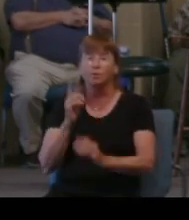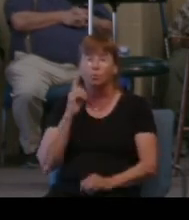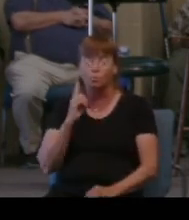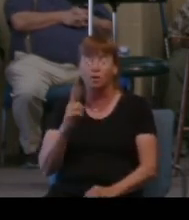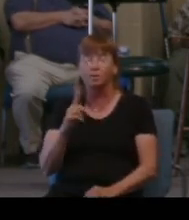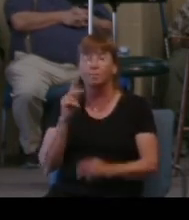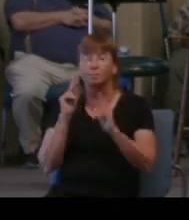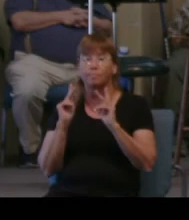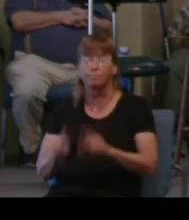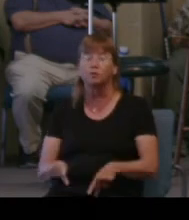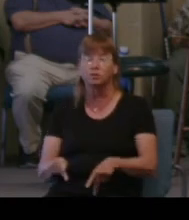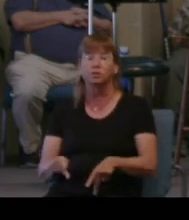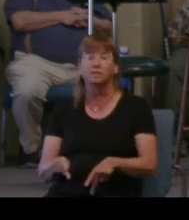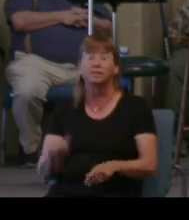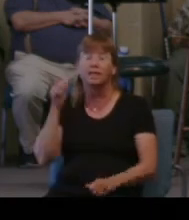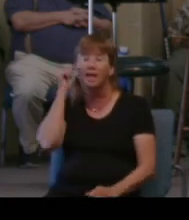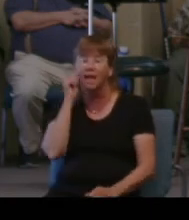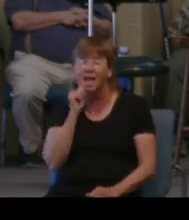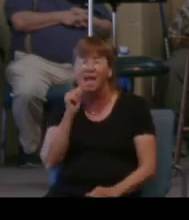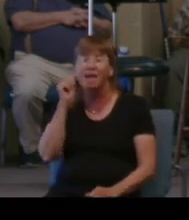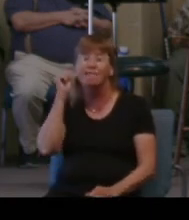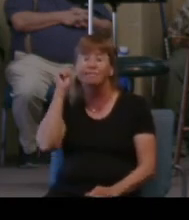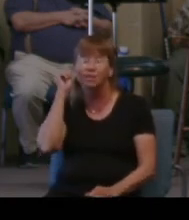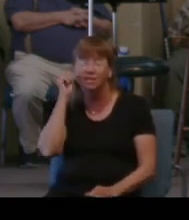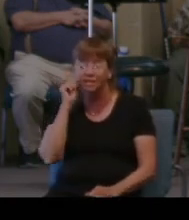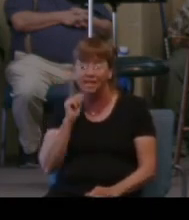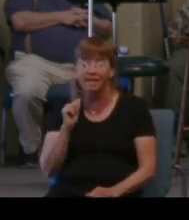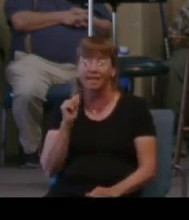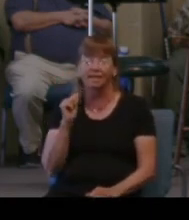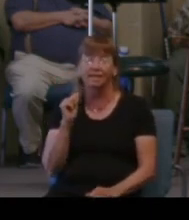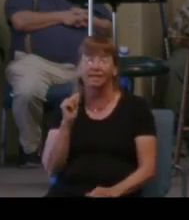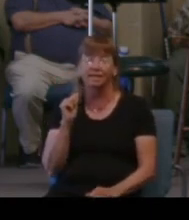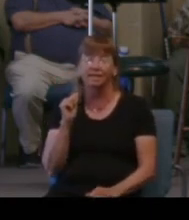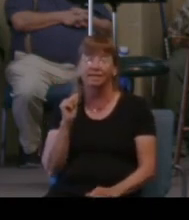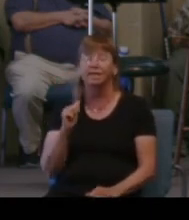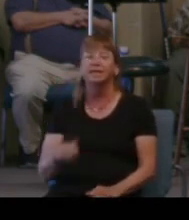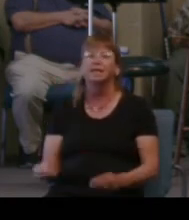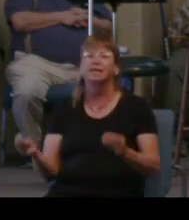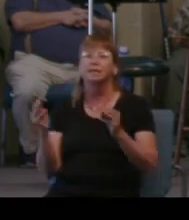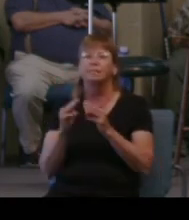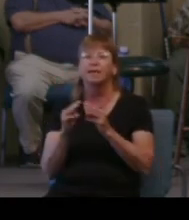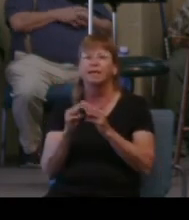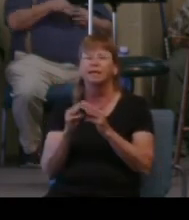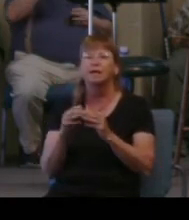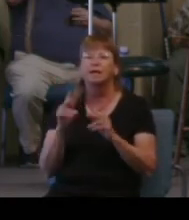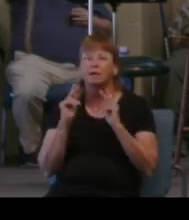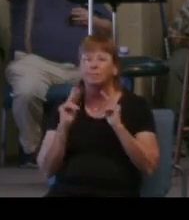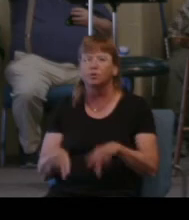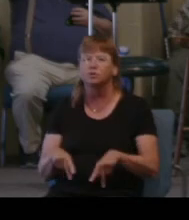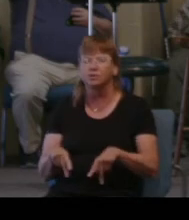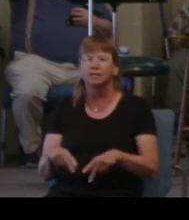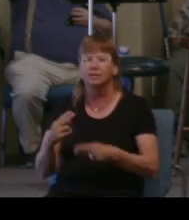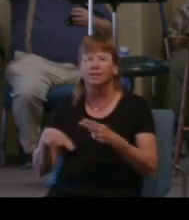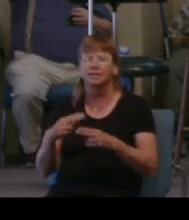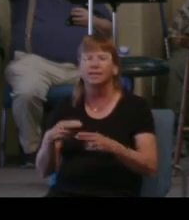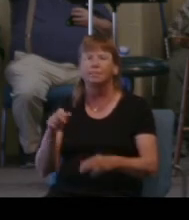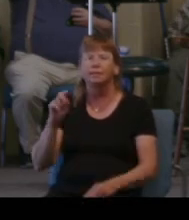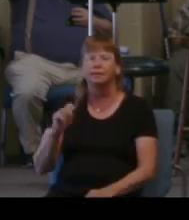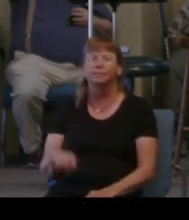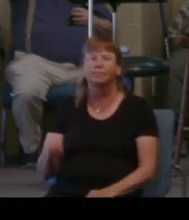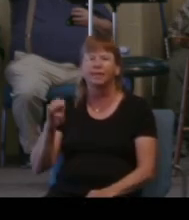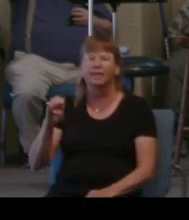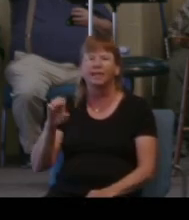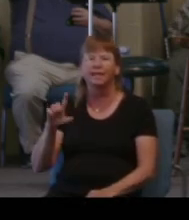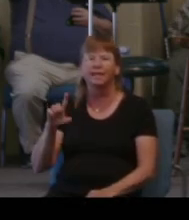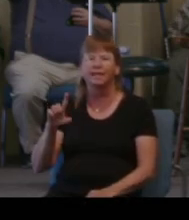Eli. And he goes, I think this is the person. And Eli kind of didn't show up for a few weeks. And then finally, Eli called him and said, hey, I really